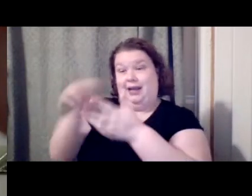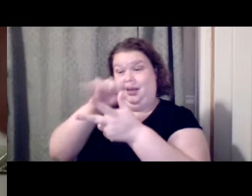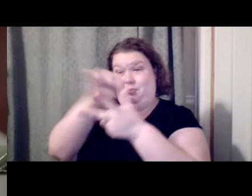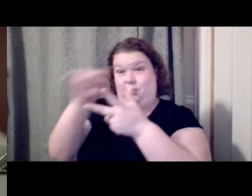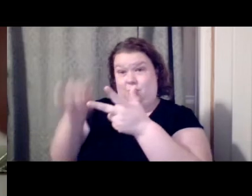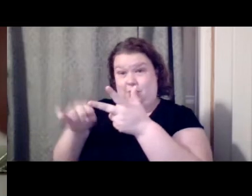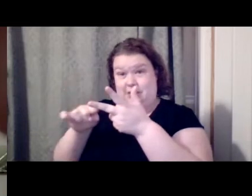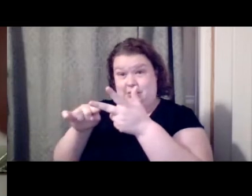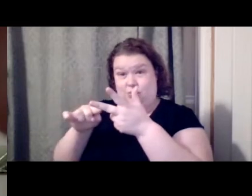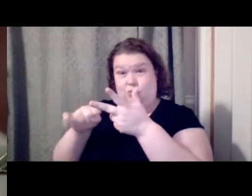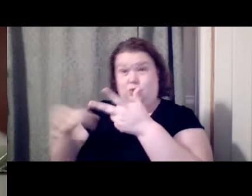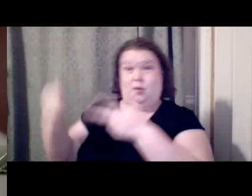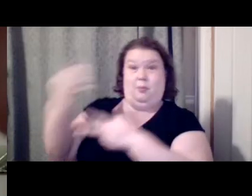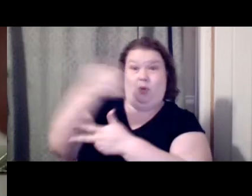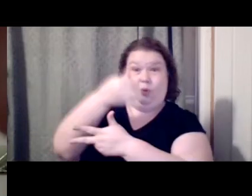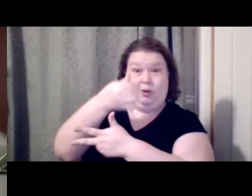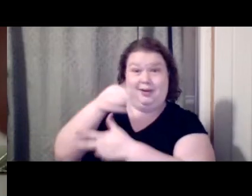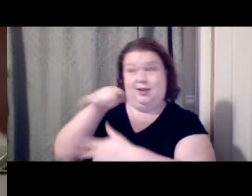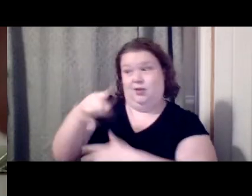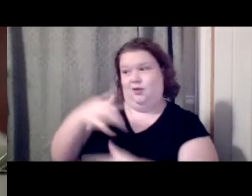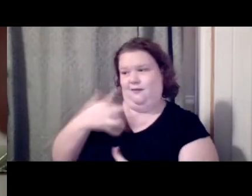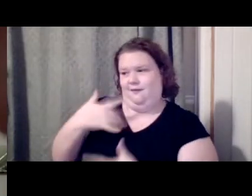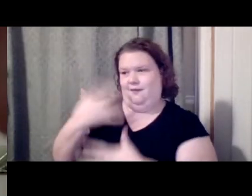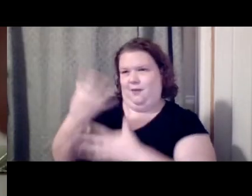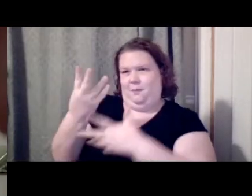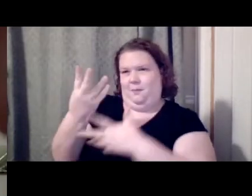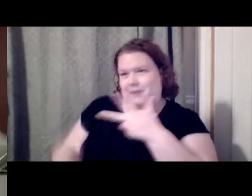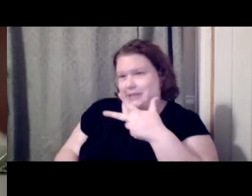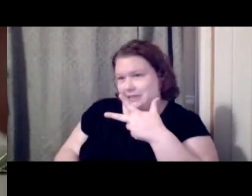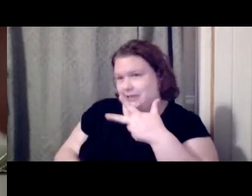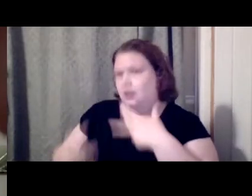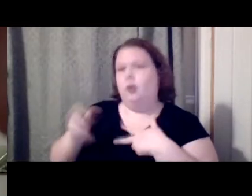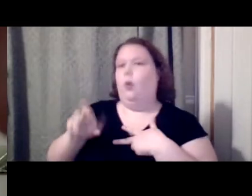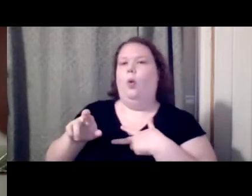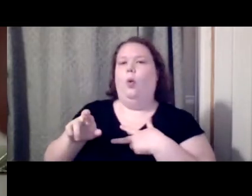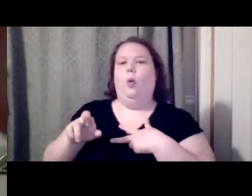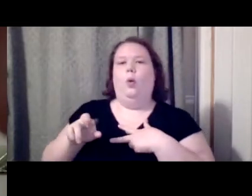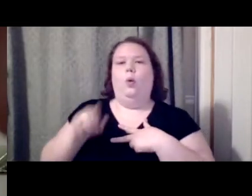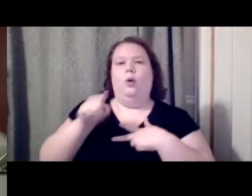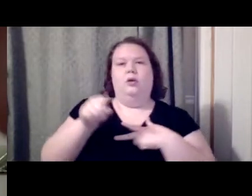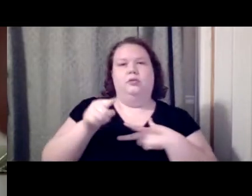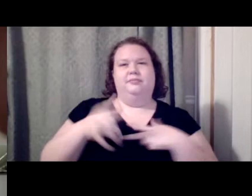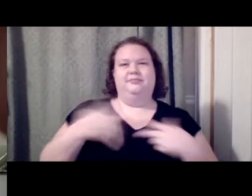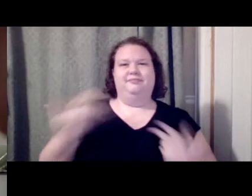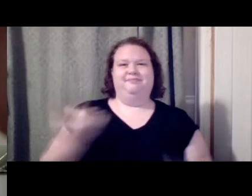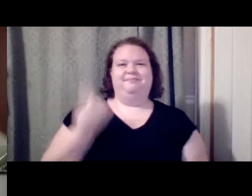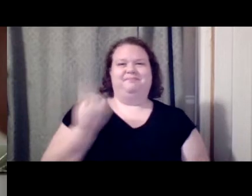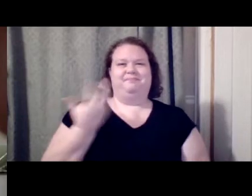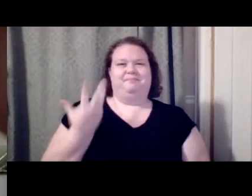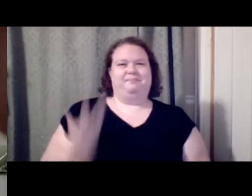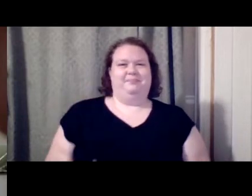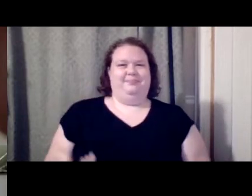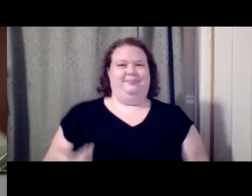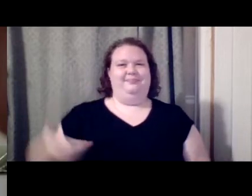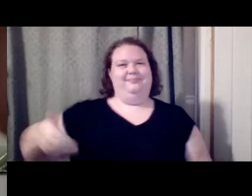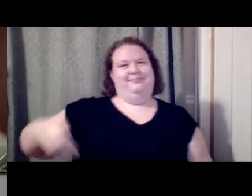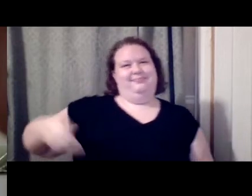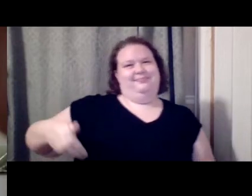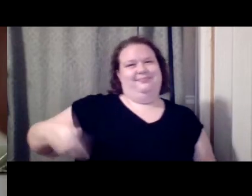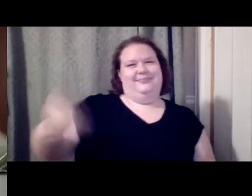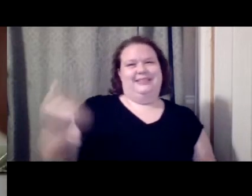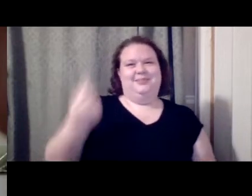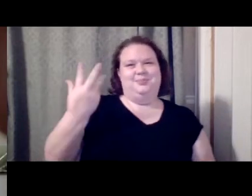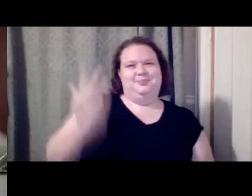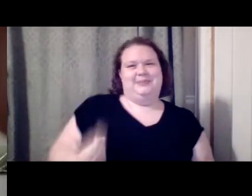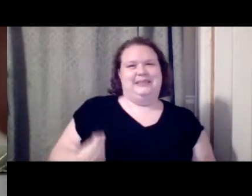priorities, or is there something that you're missing as you think about facilities that you're looking for and want to make sure gets captured